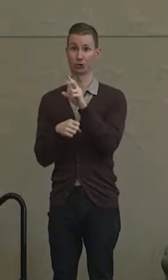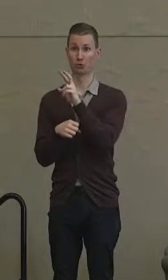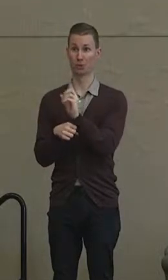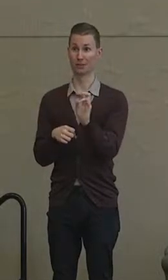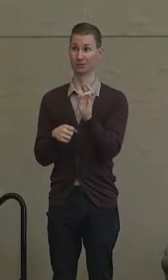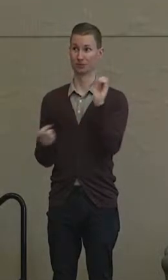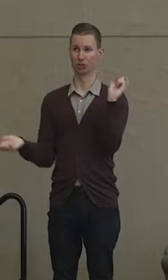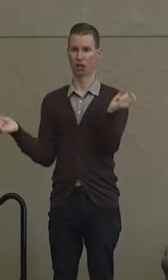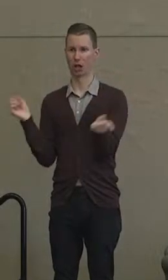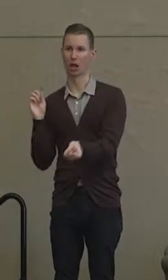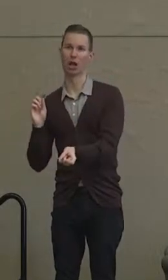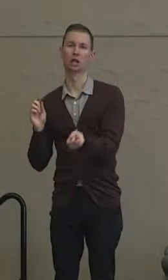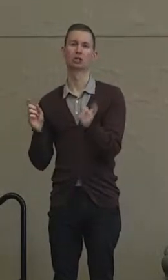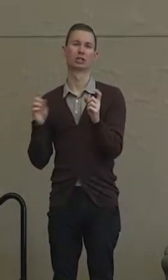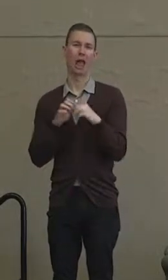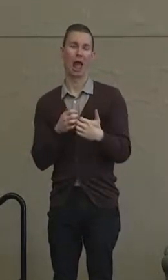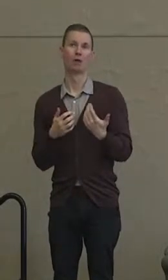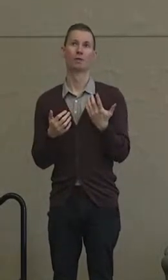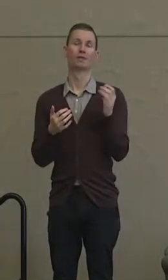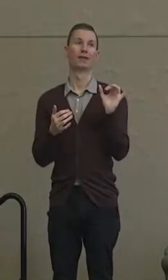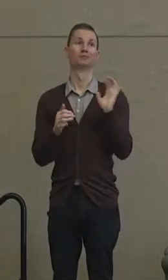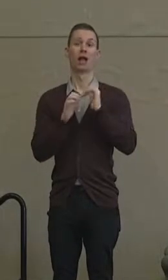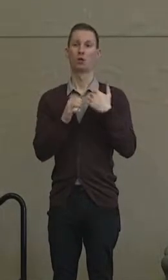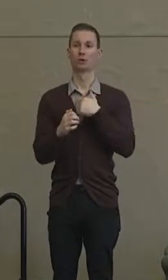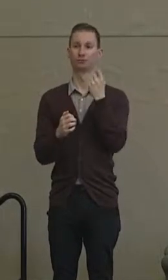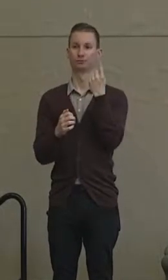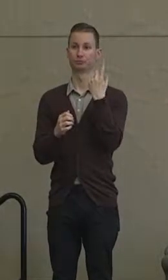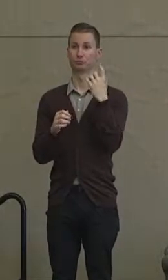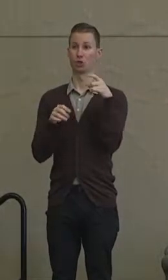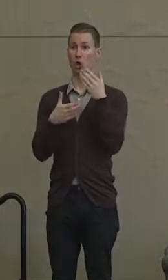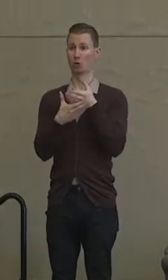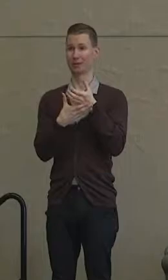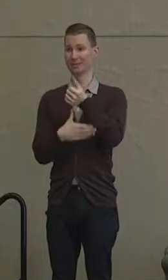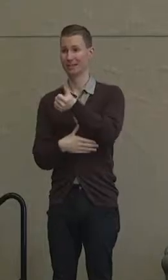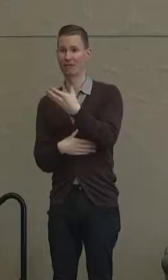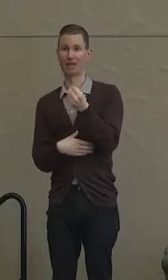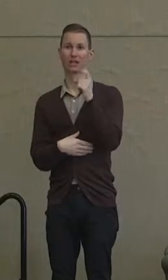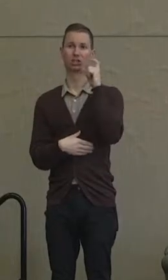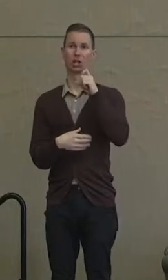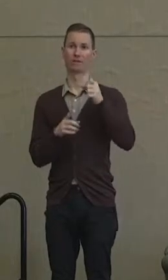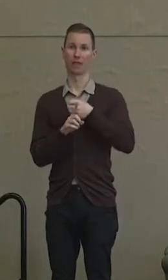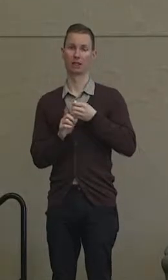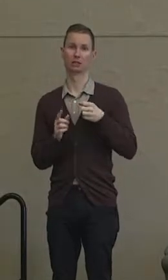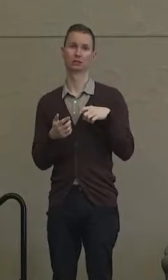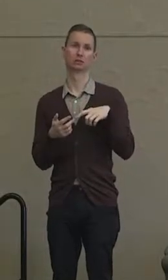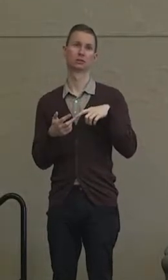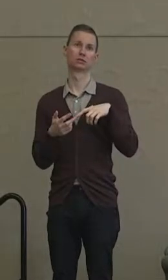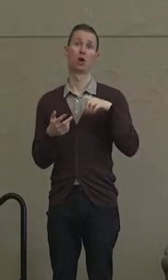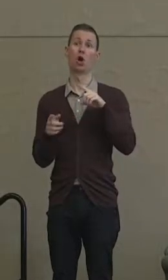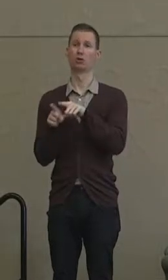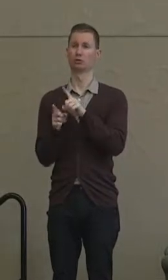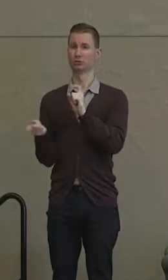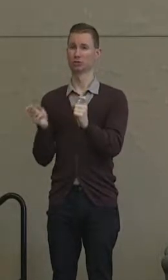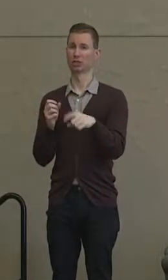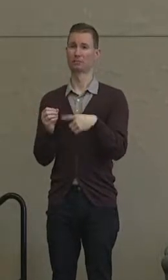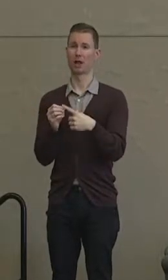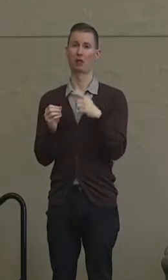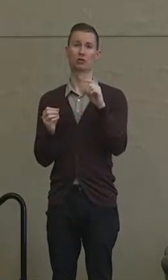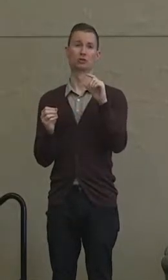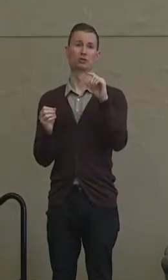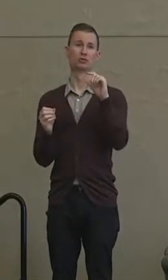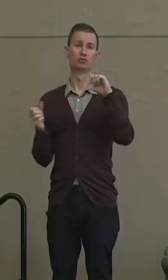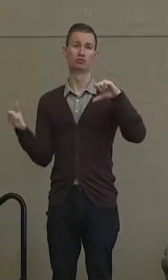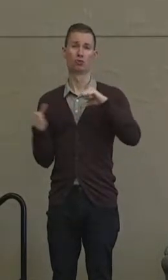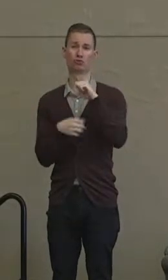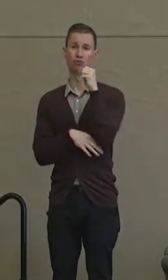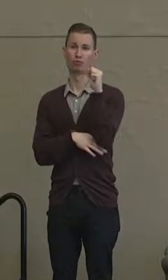It had changed in terms of how we understand issues of harassment and gender violence. It changed in part because of the social movement that led